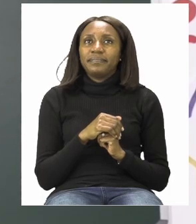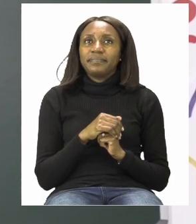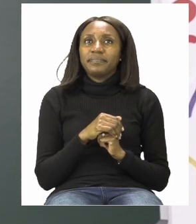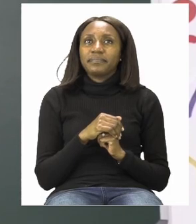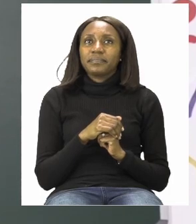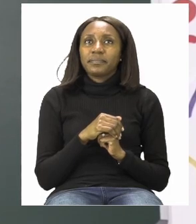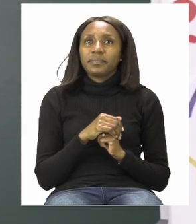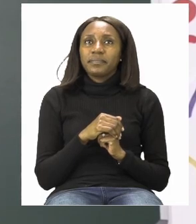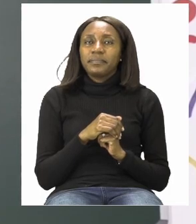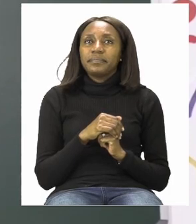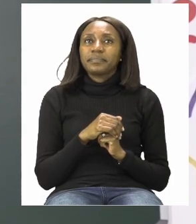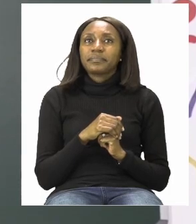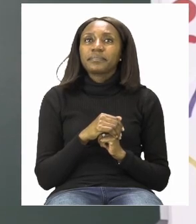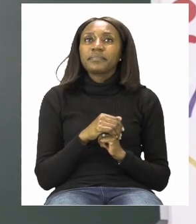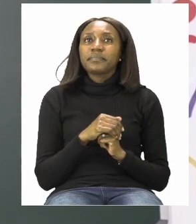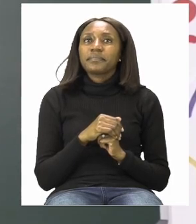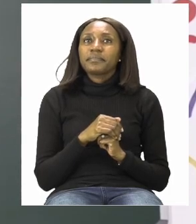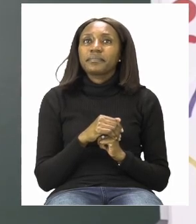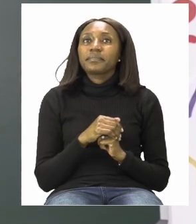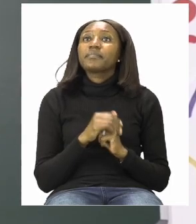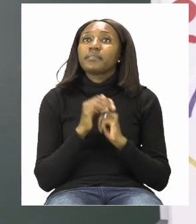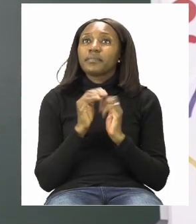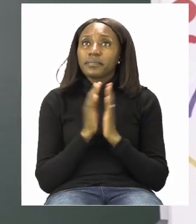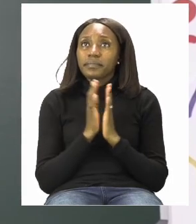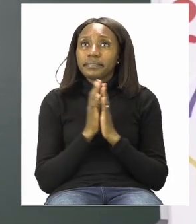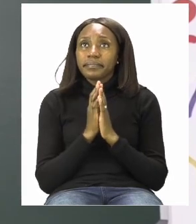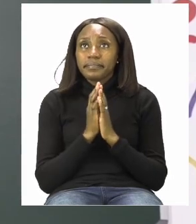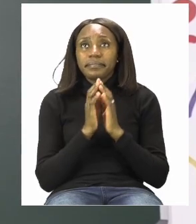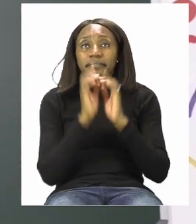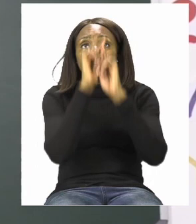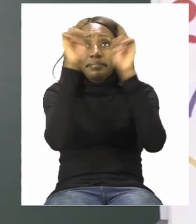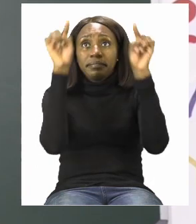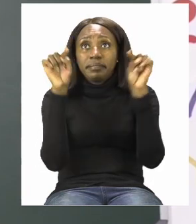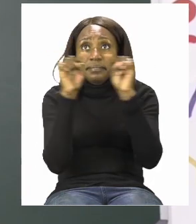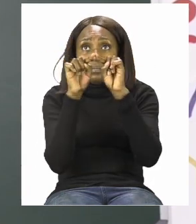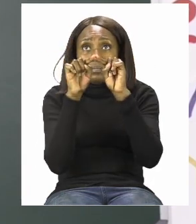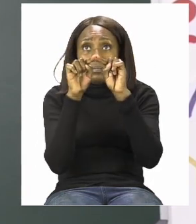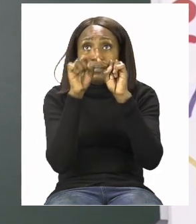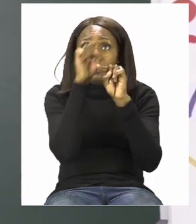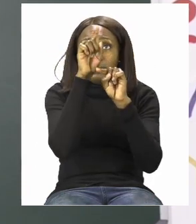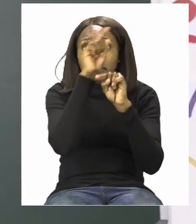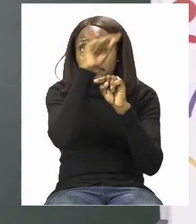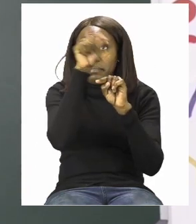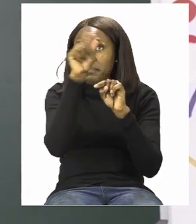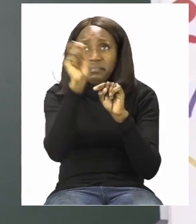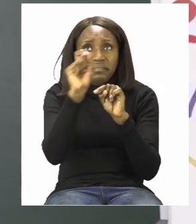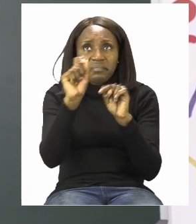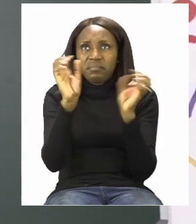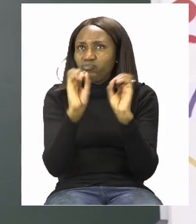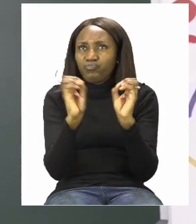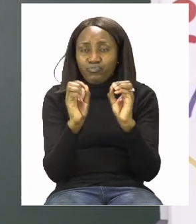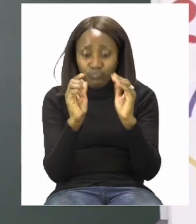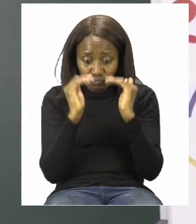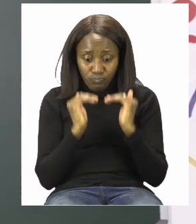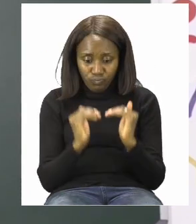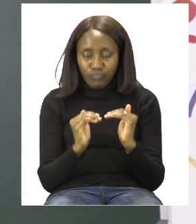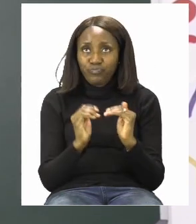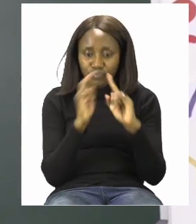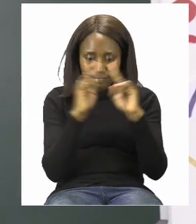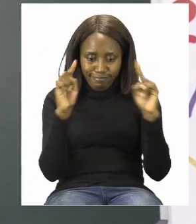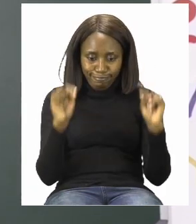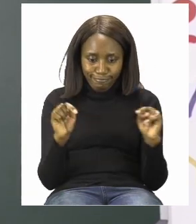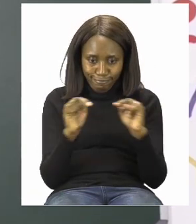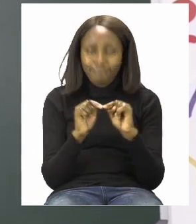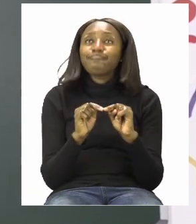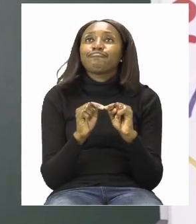do this on the second picture. So you see, the pencil is there for the first picture, but the second one